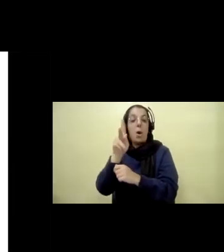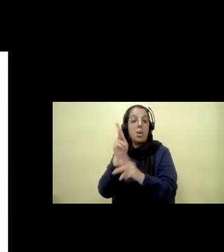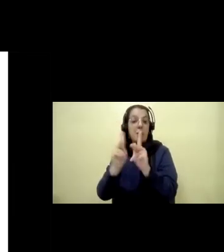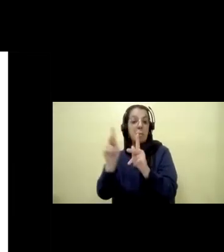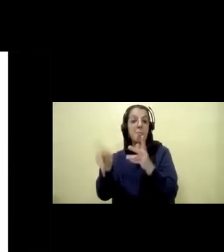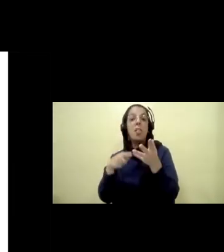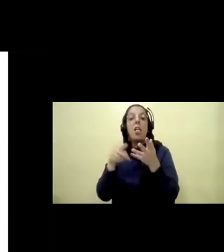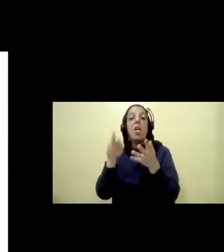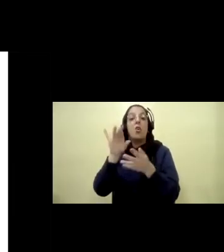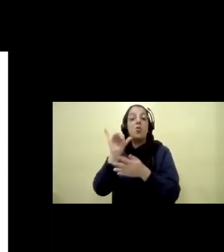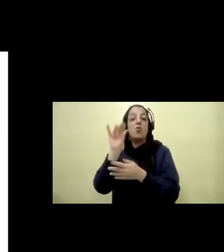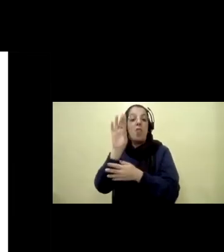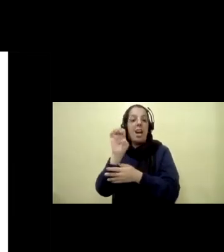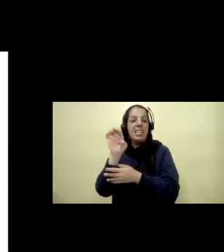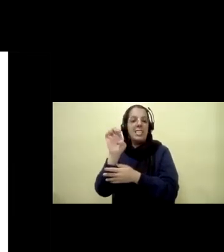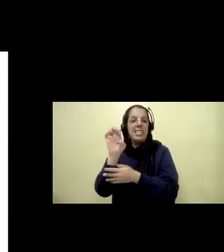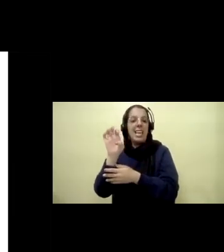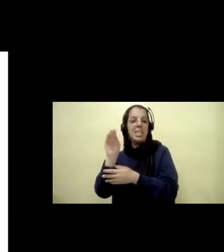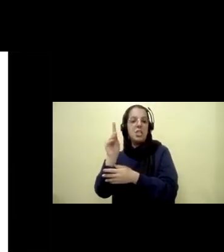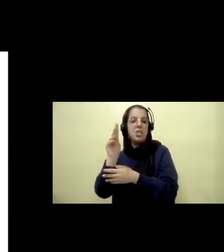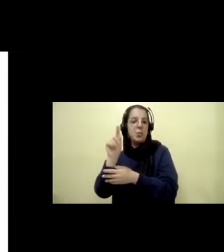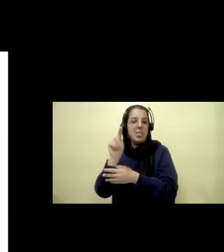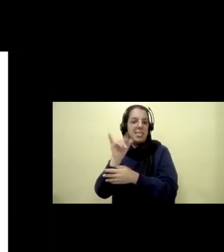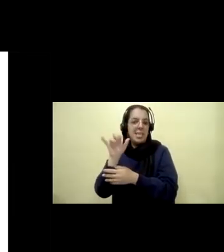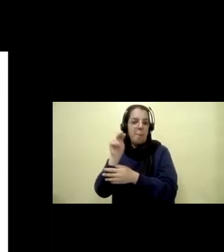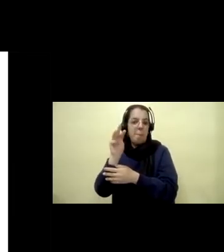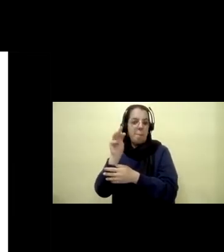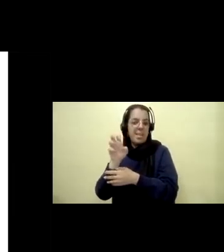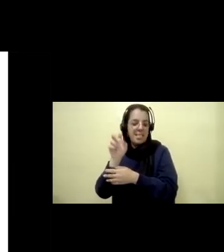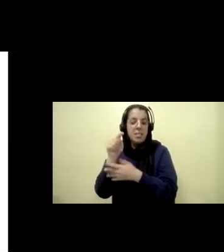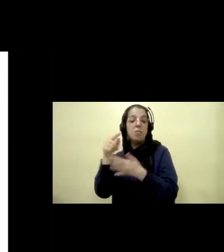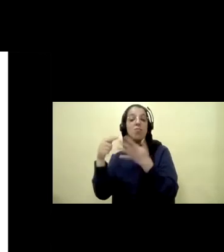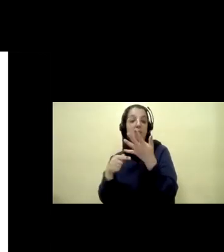are our community partner and they work with